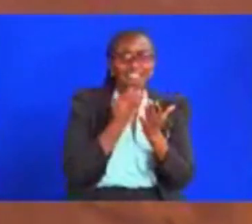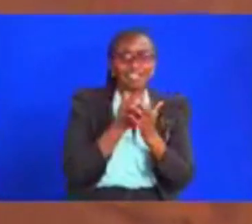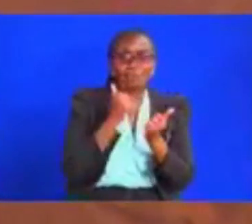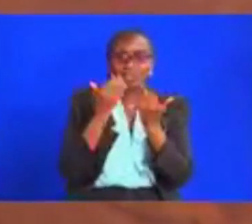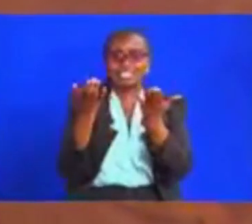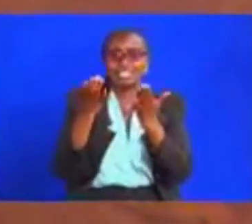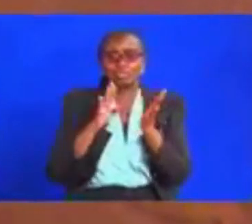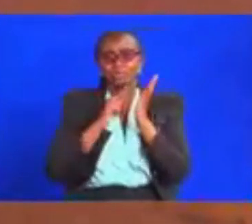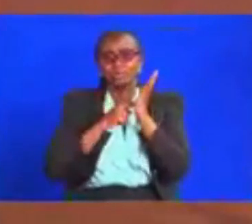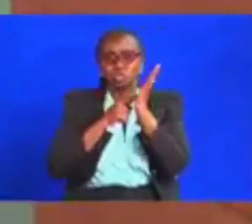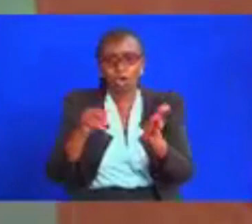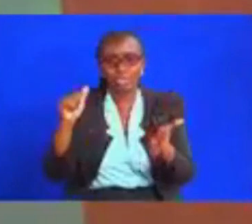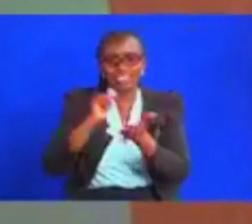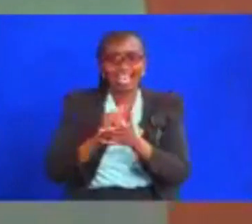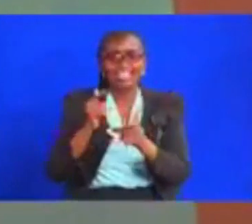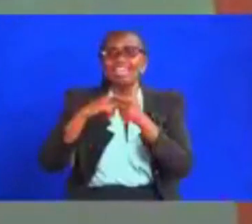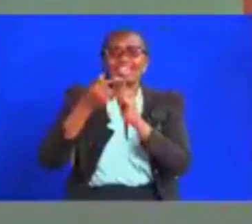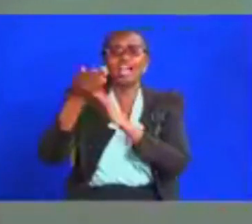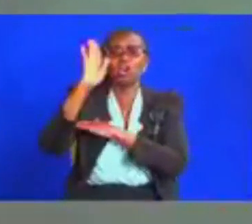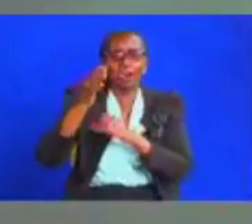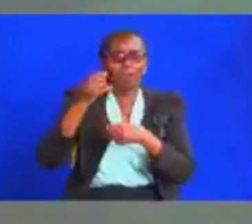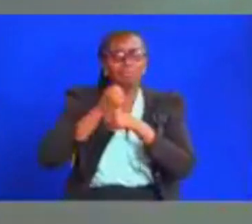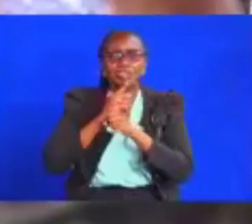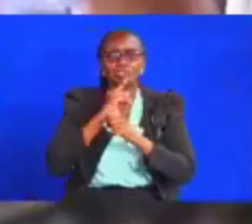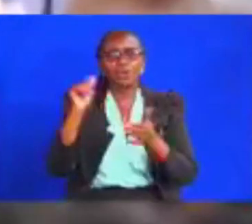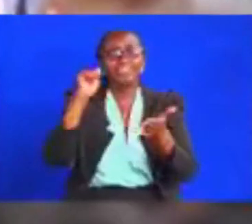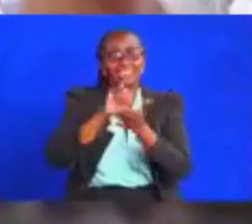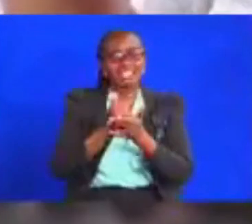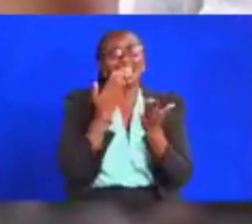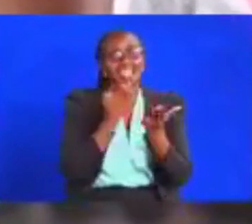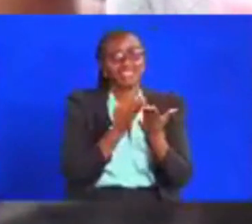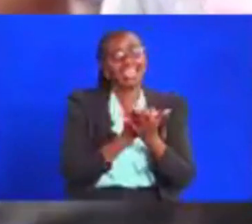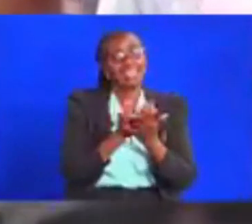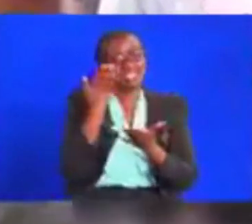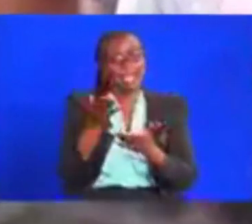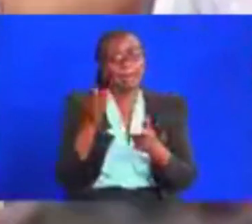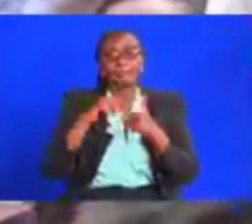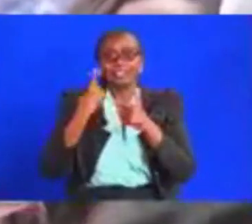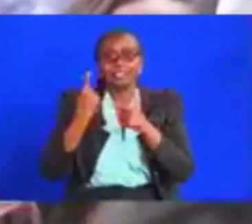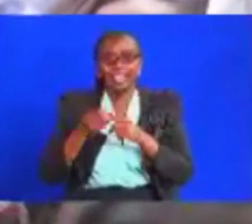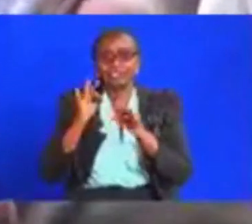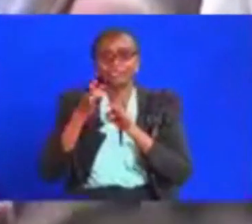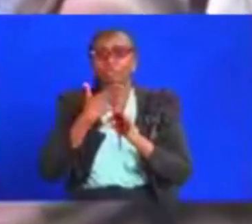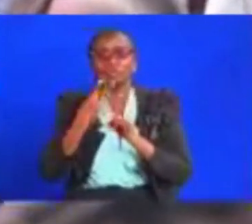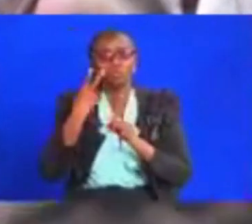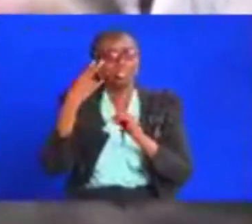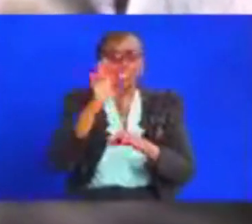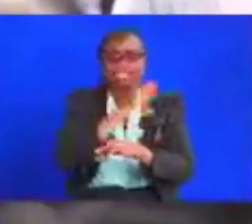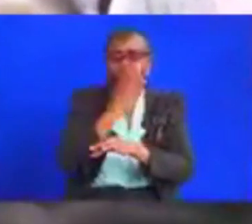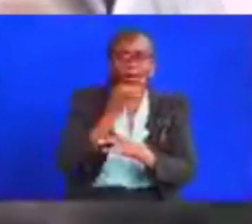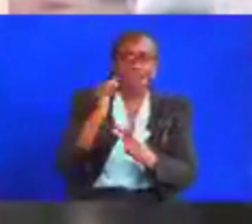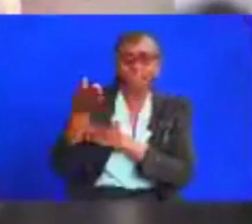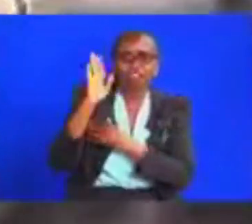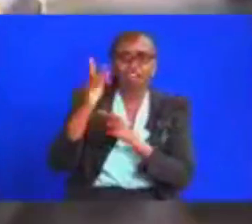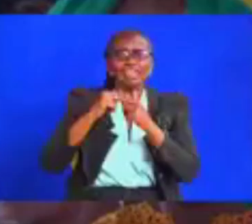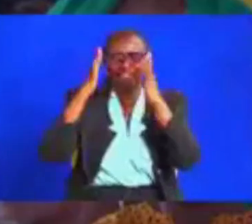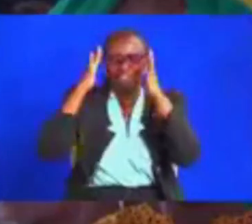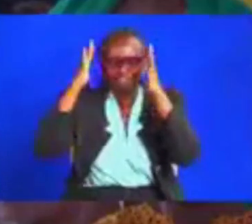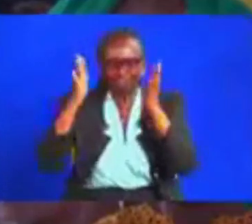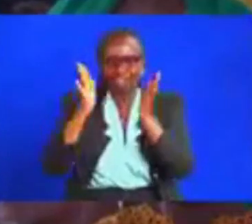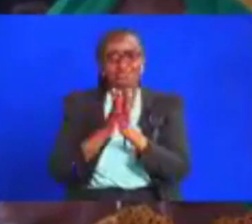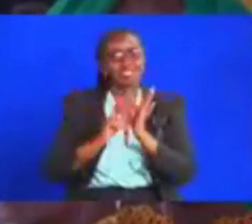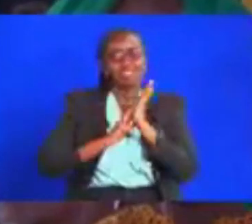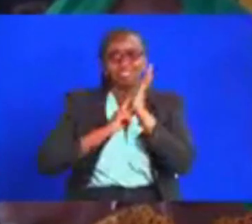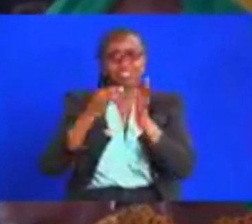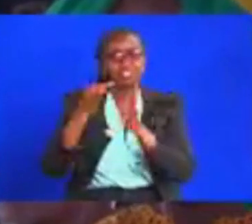ground, God insisted that that evidence would come. Can I tell you, you want to see the power of God? Concentrate on the revelation